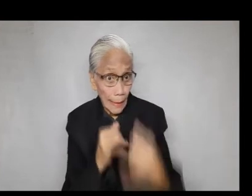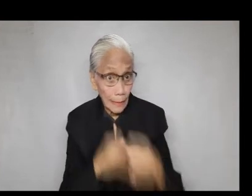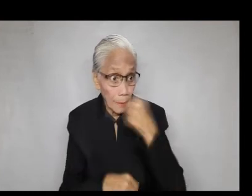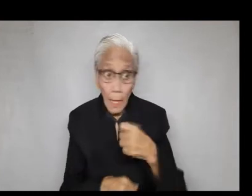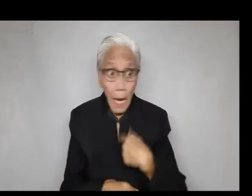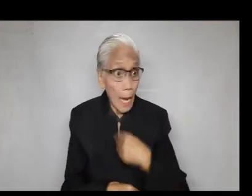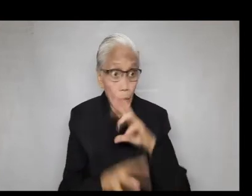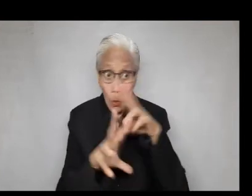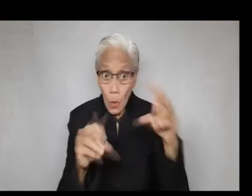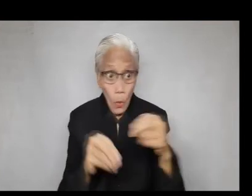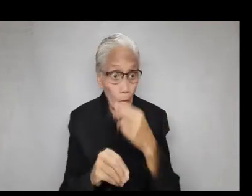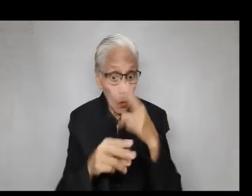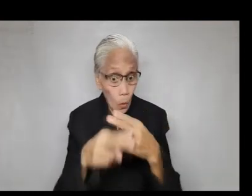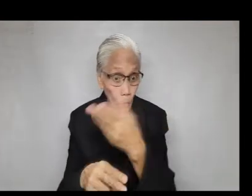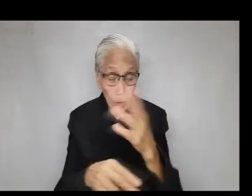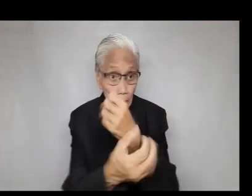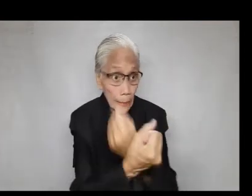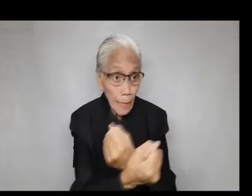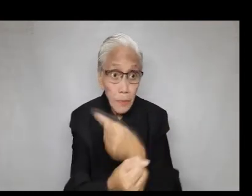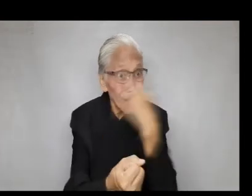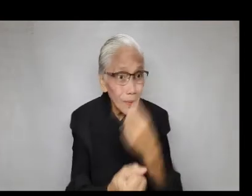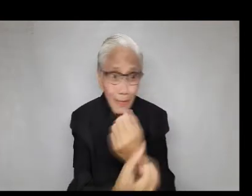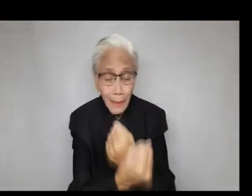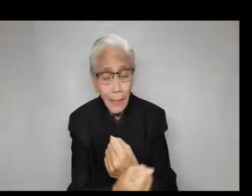during the Last Supper, "I no longer call you